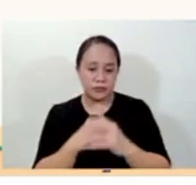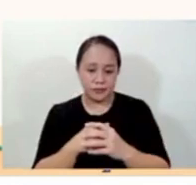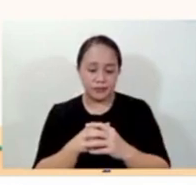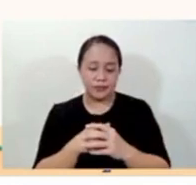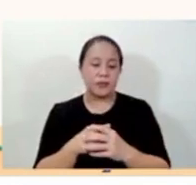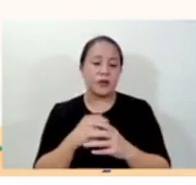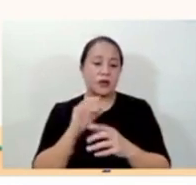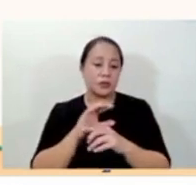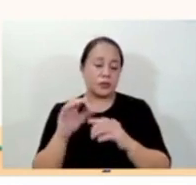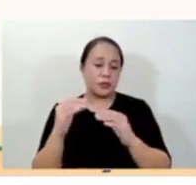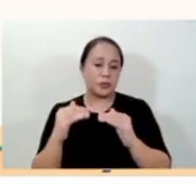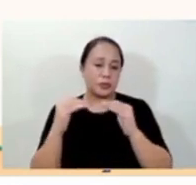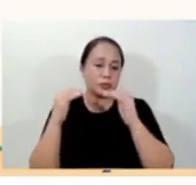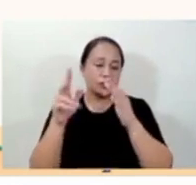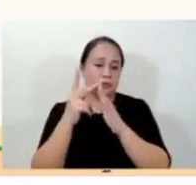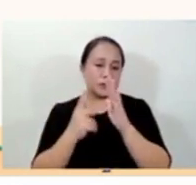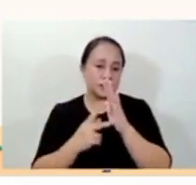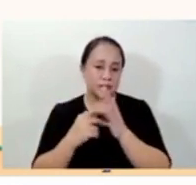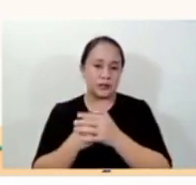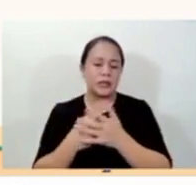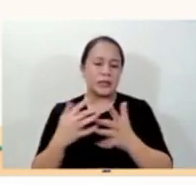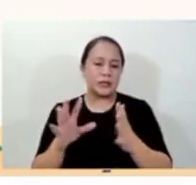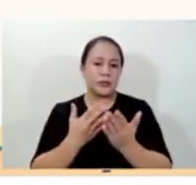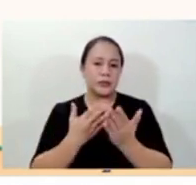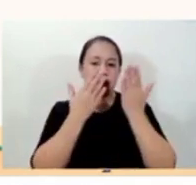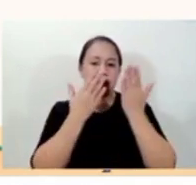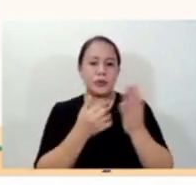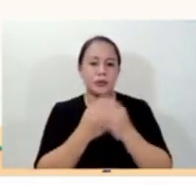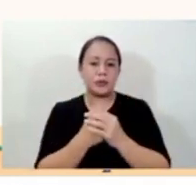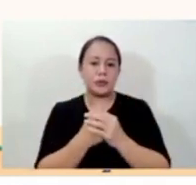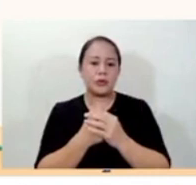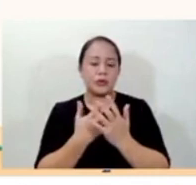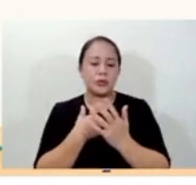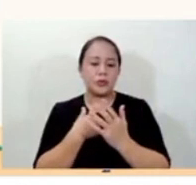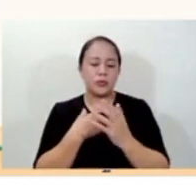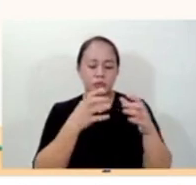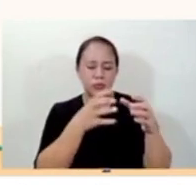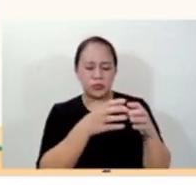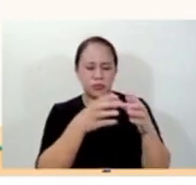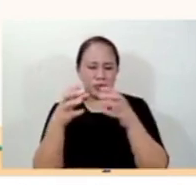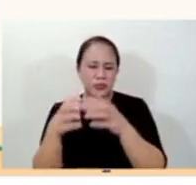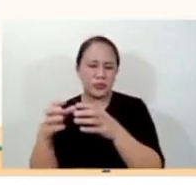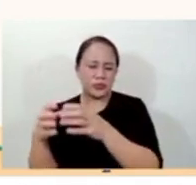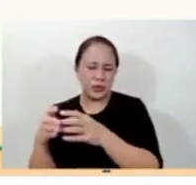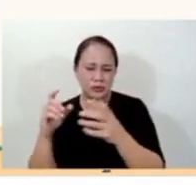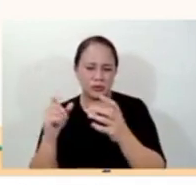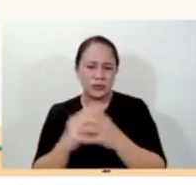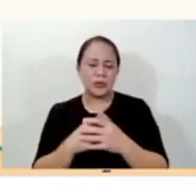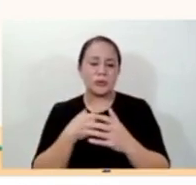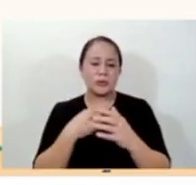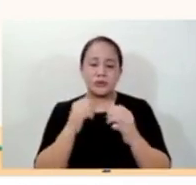career progression policy that we are proposing is to make reclassification as the sole means for